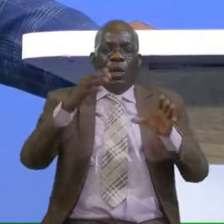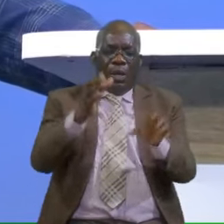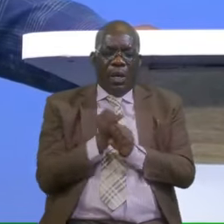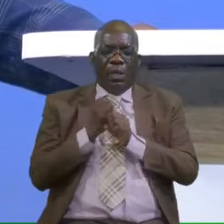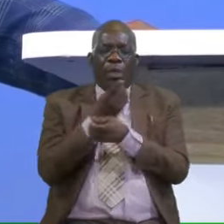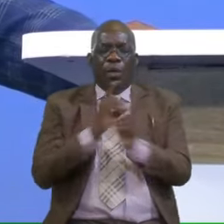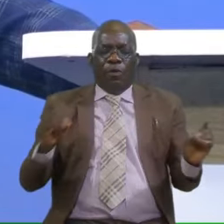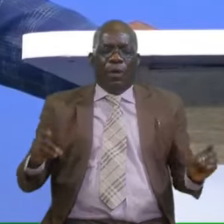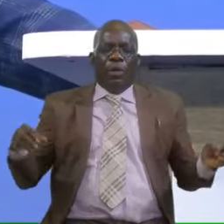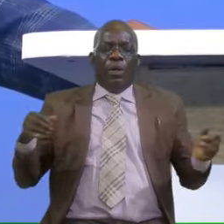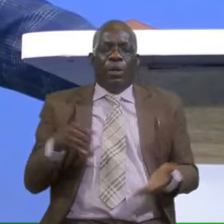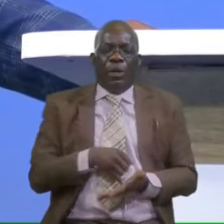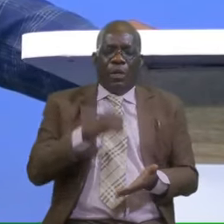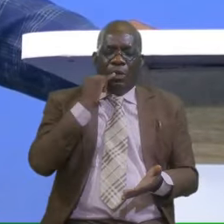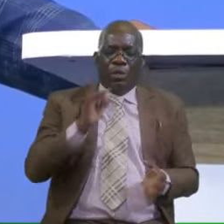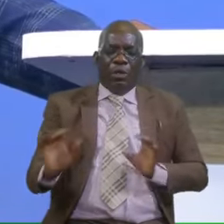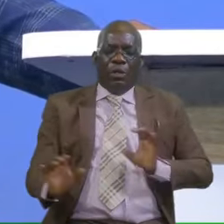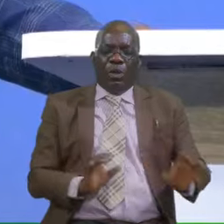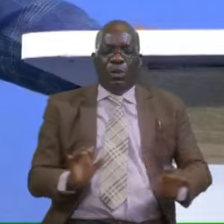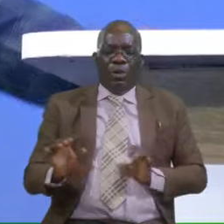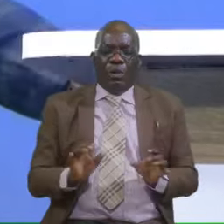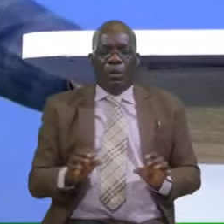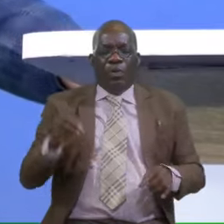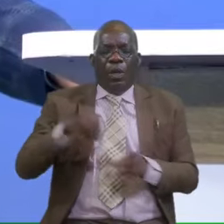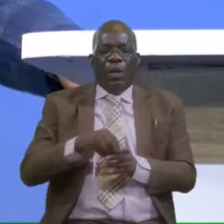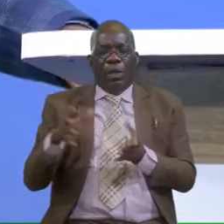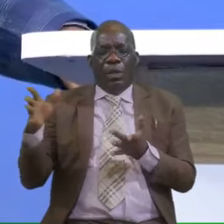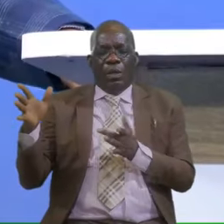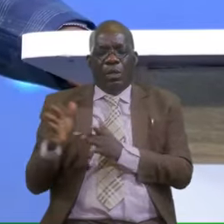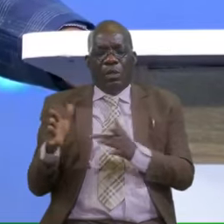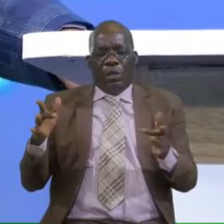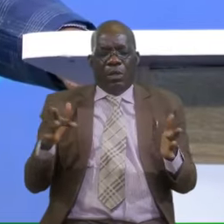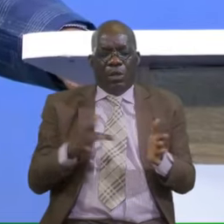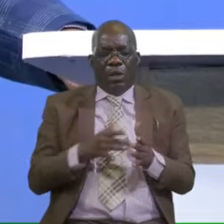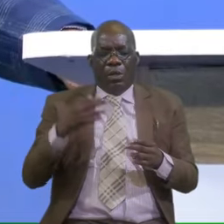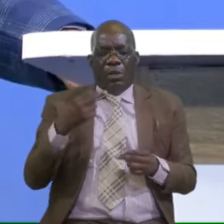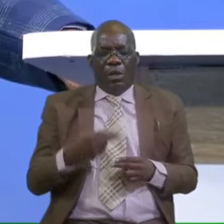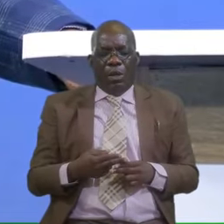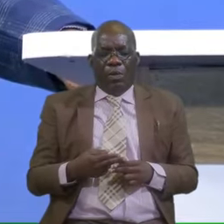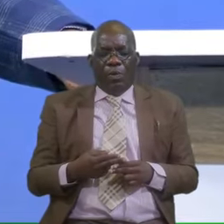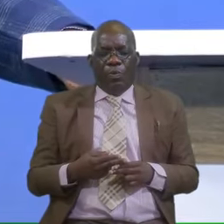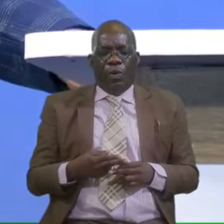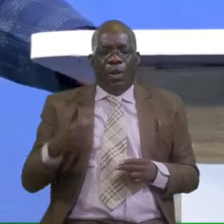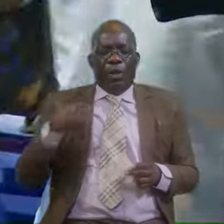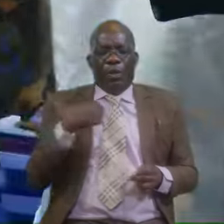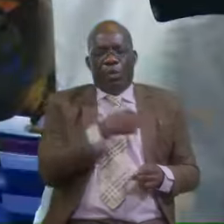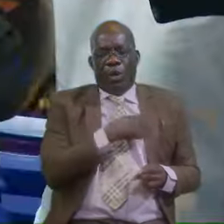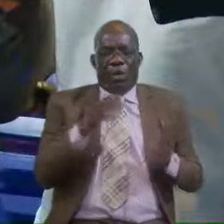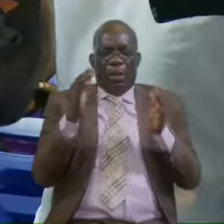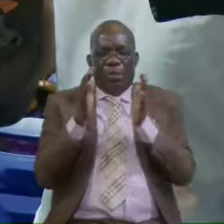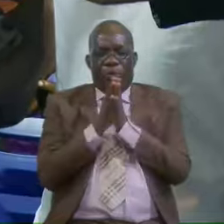It is done. In Jesus' name we pray.